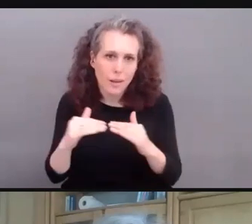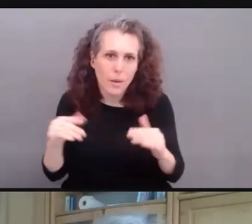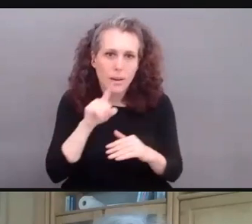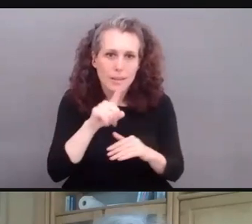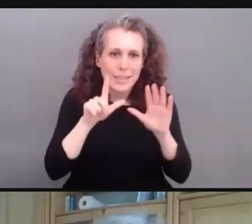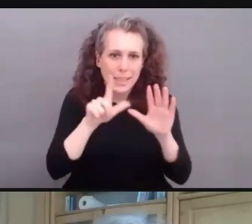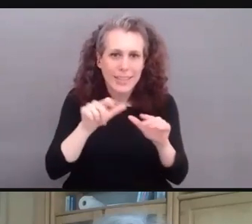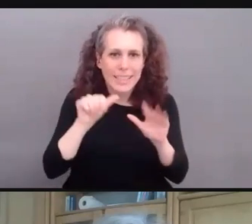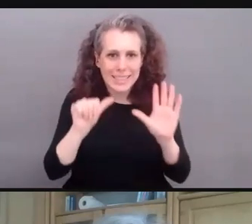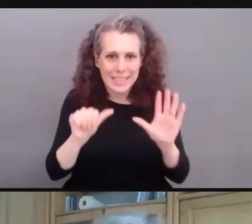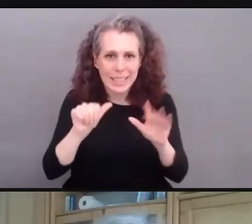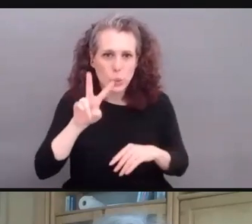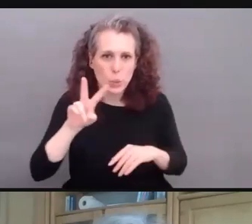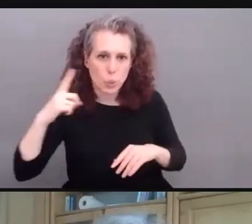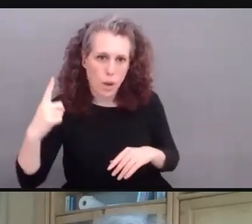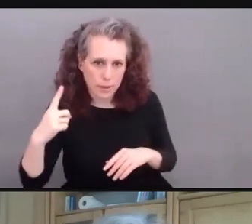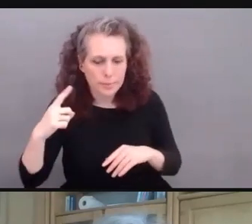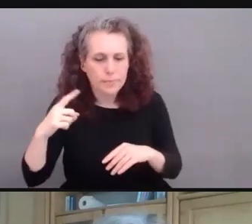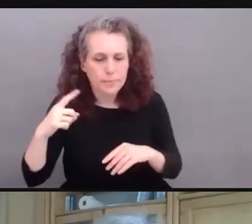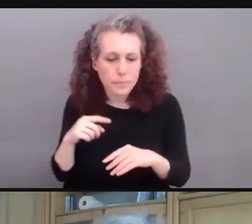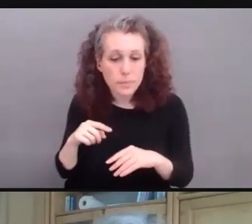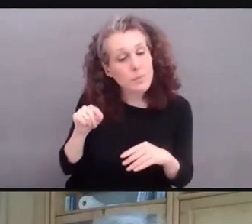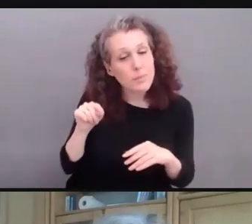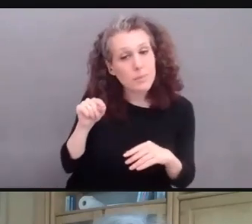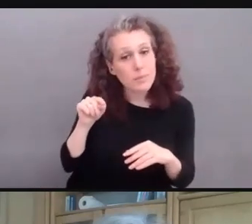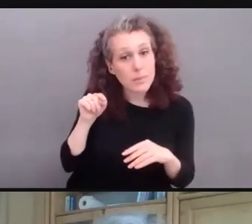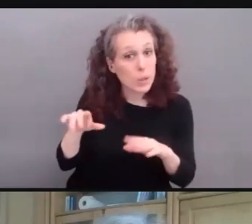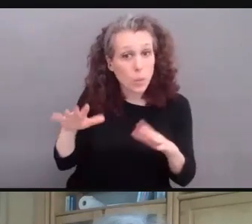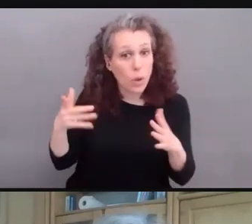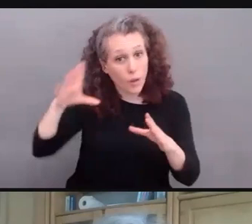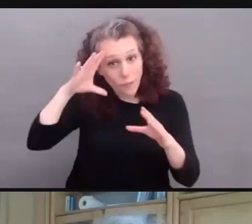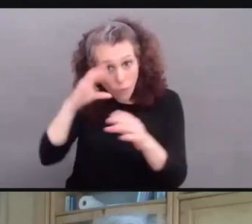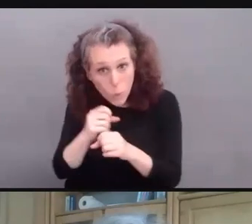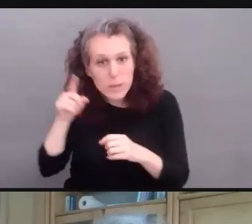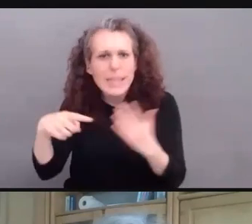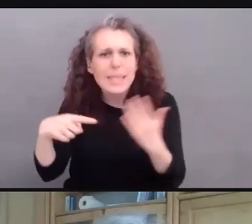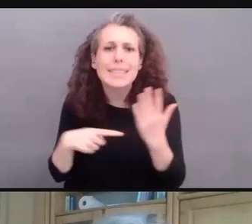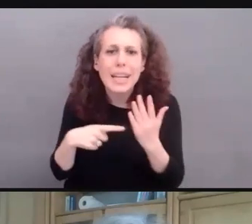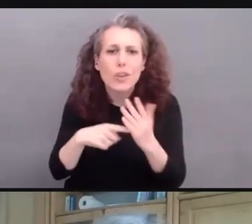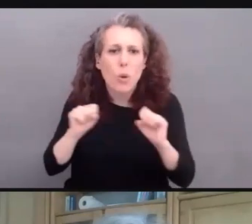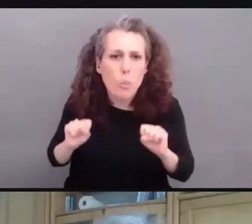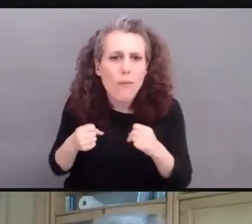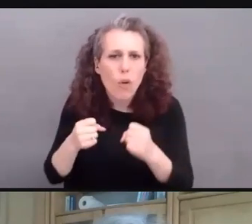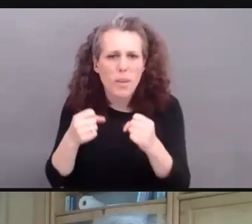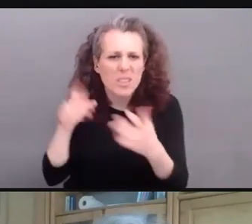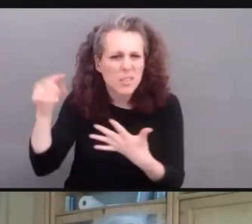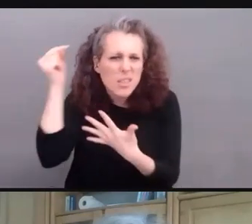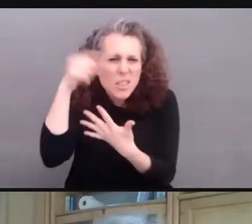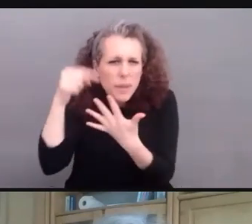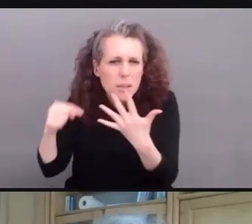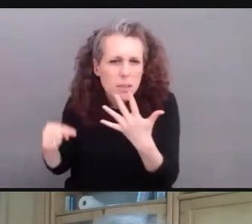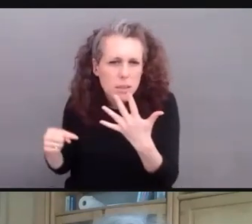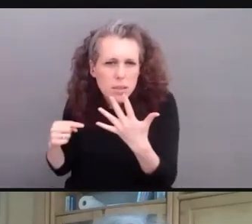17621, which is focusing then the technical performance criteria and specifications. And the